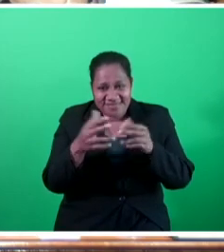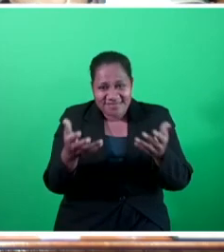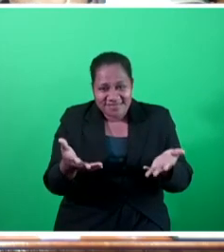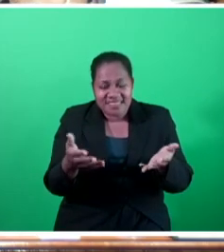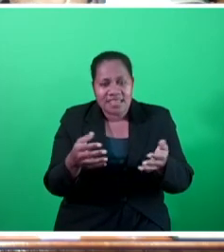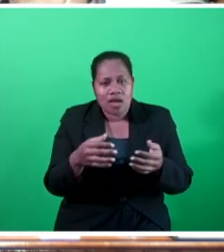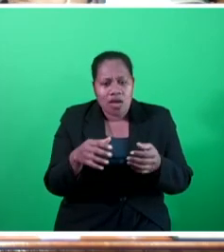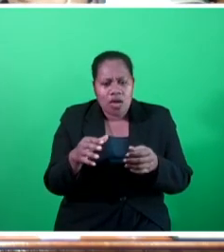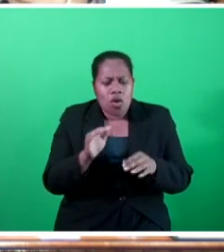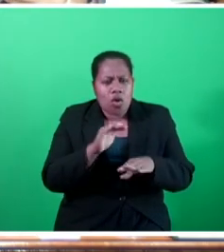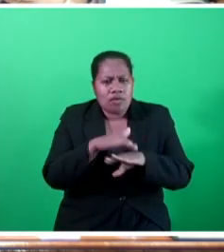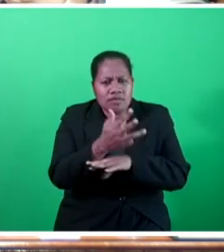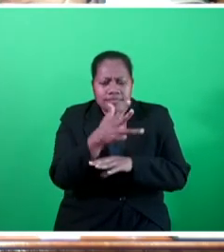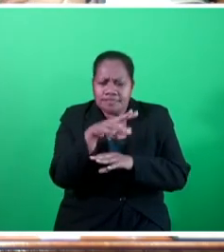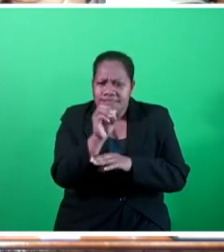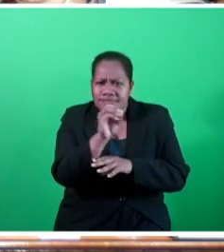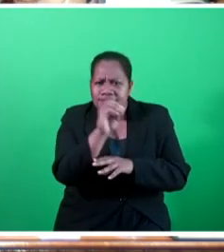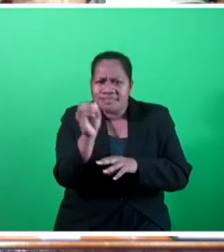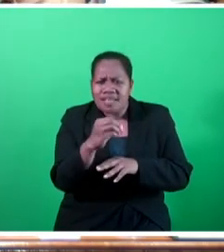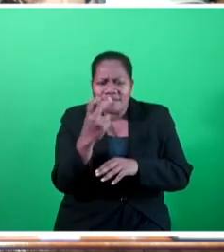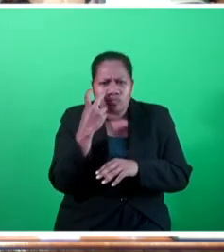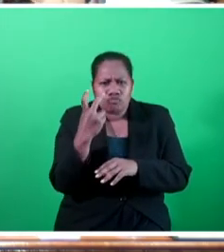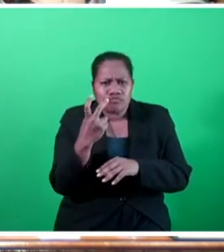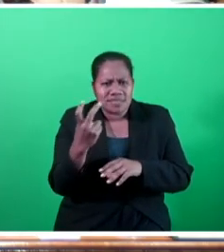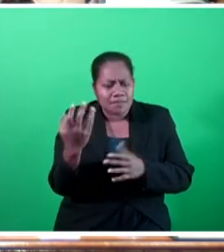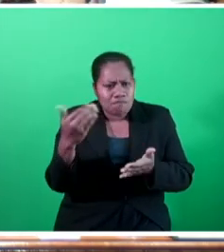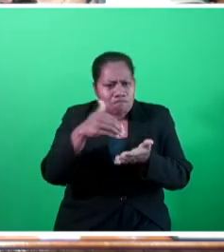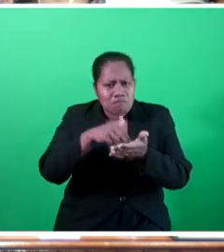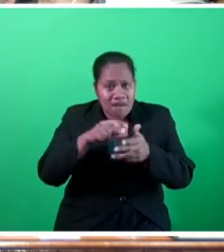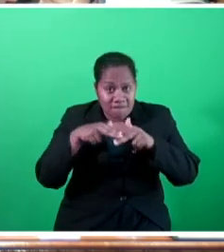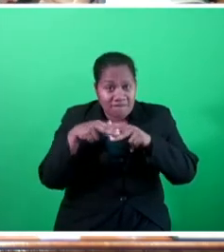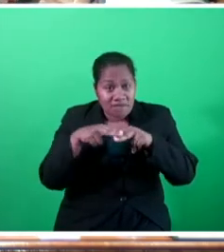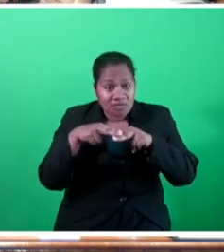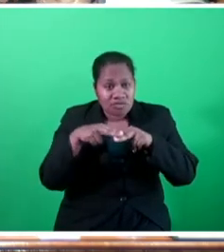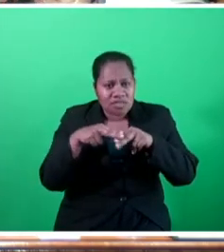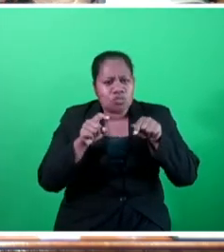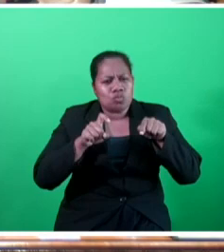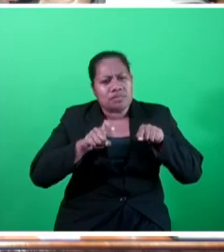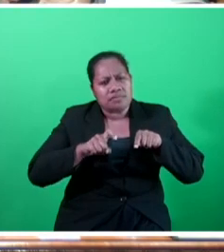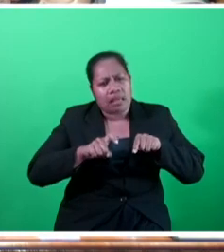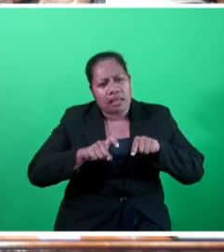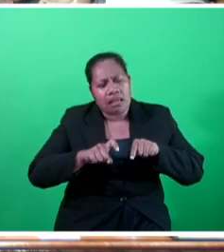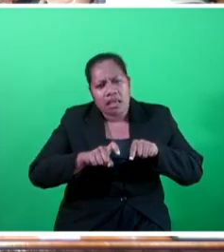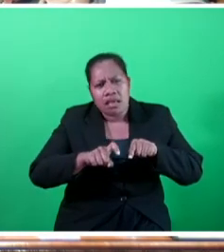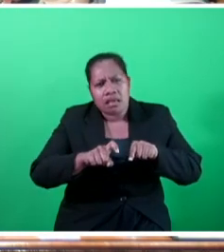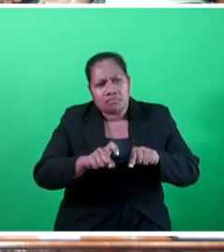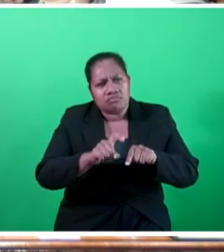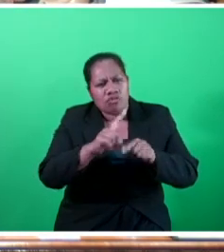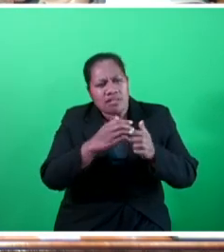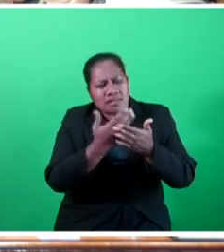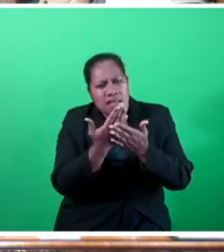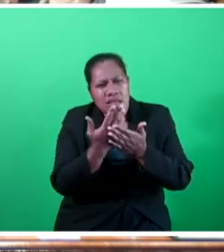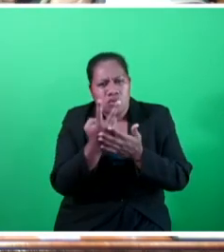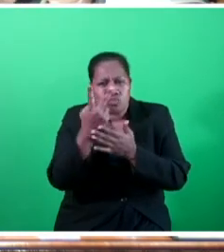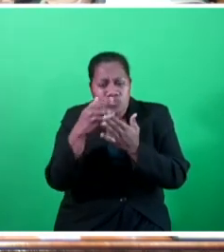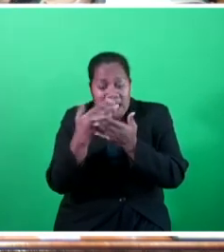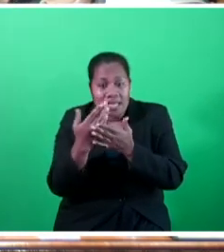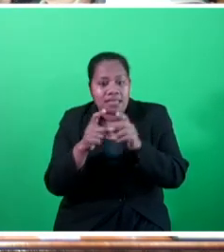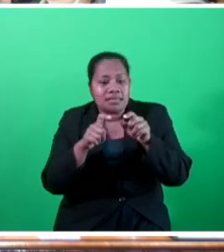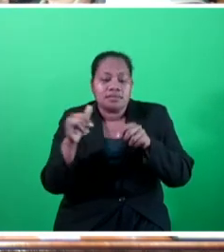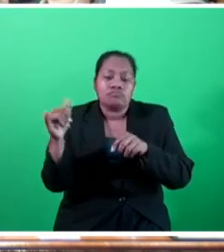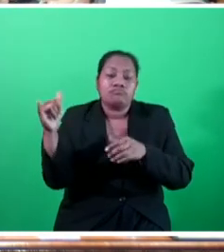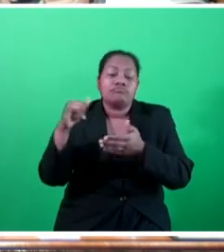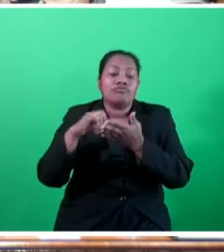90% of all tourism arrivals in Fiji that have a stay of more than a day or 2 days comes through Nadi Airport. And of